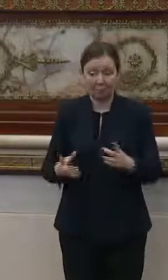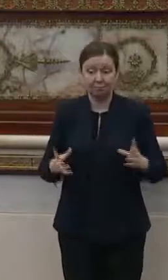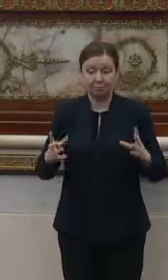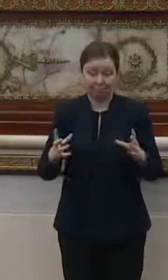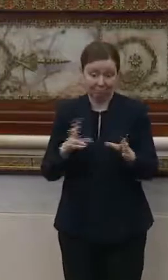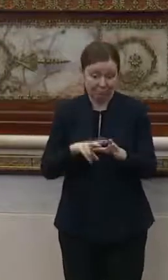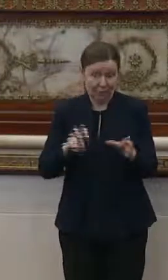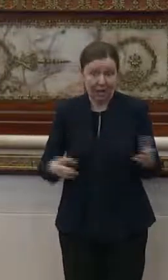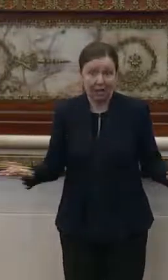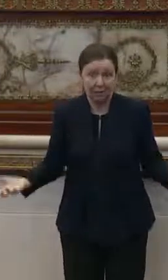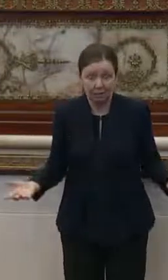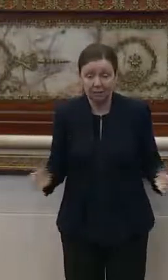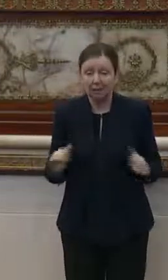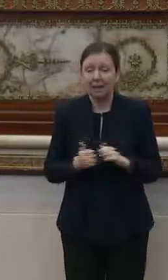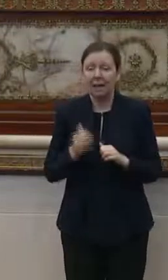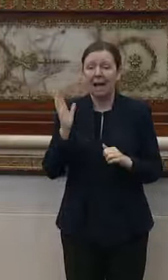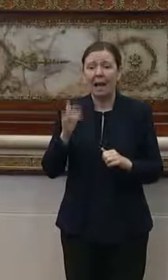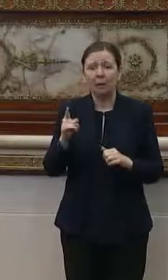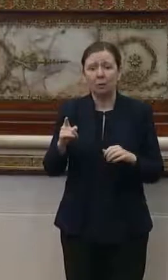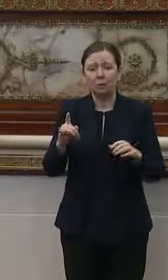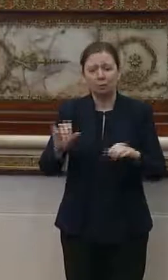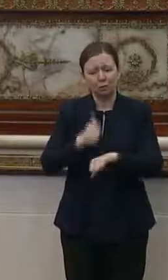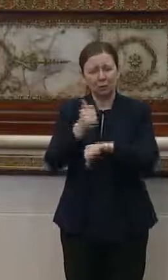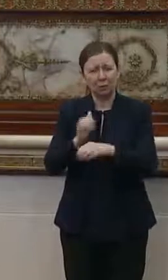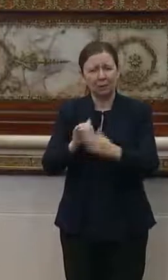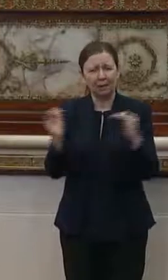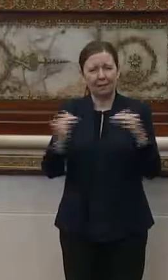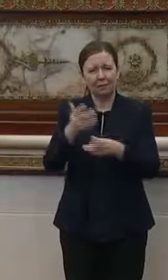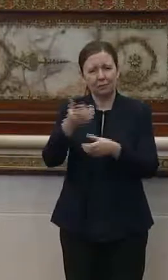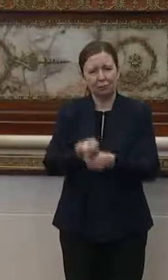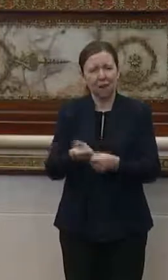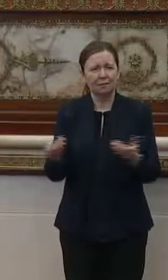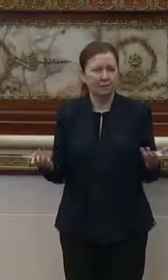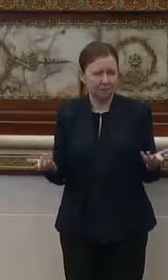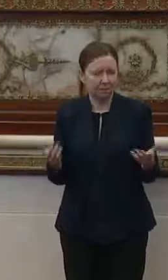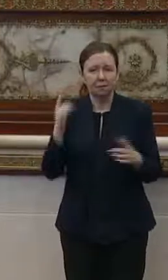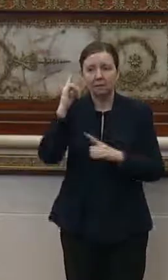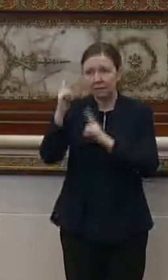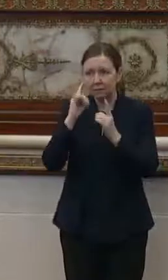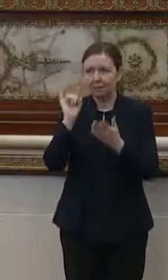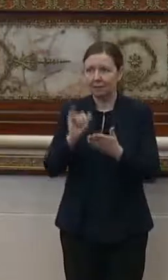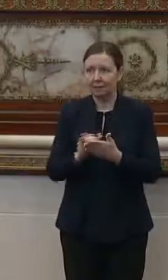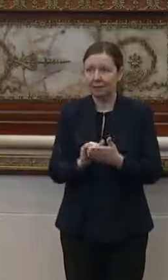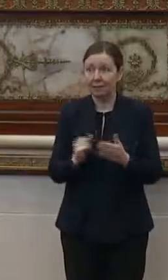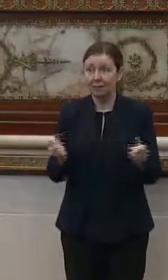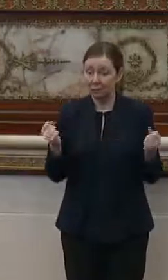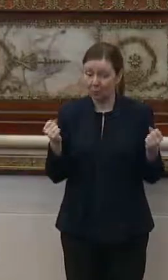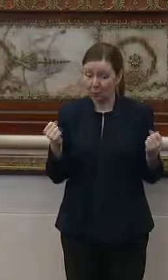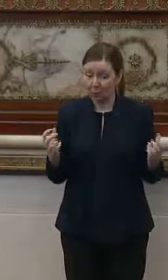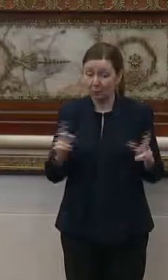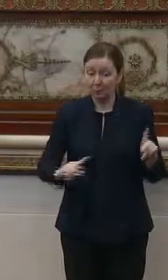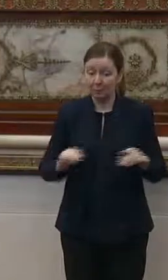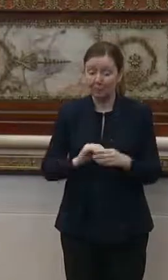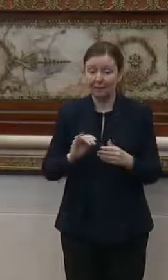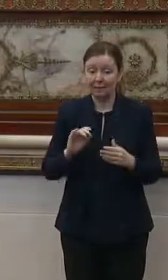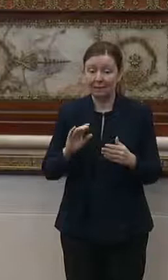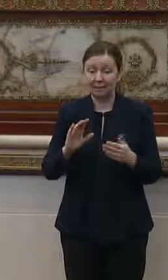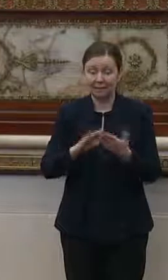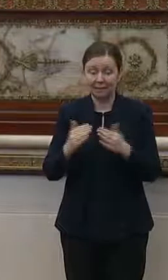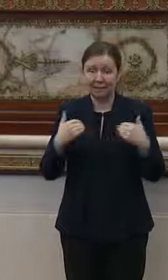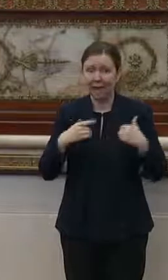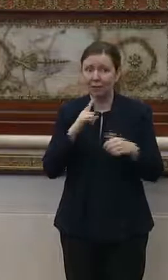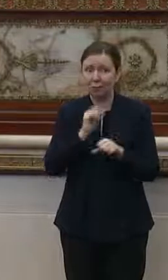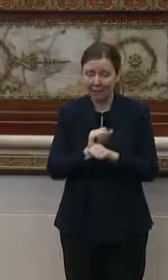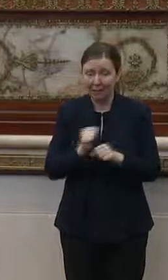step, how do you believe you'll be able to restore that level of trust, considering that so many in the city have real fear regarding